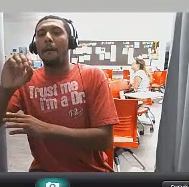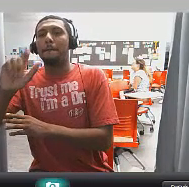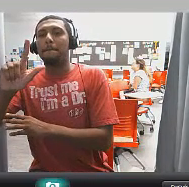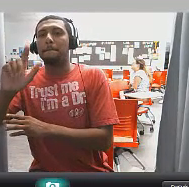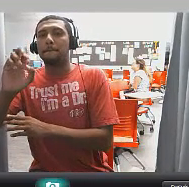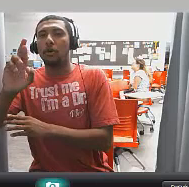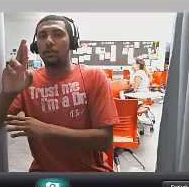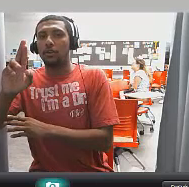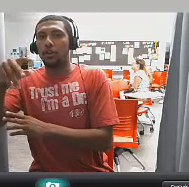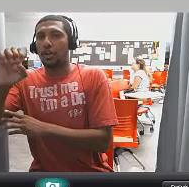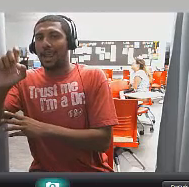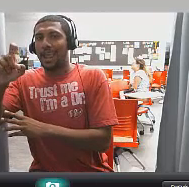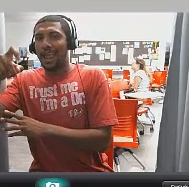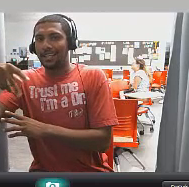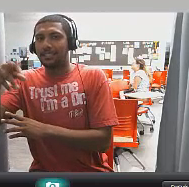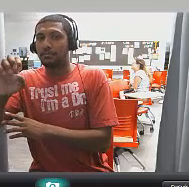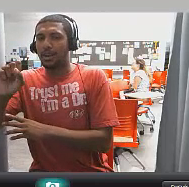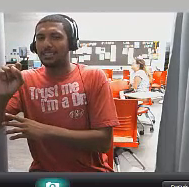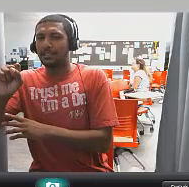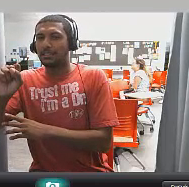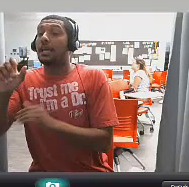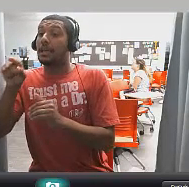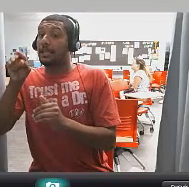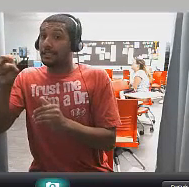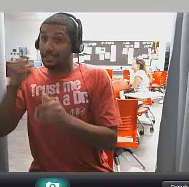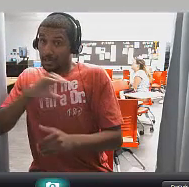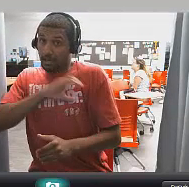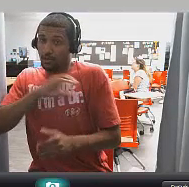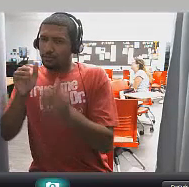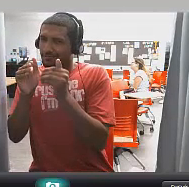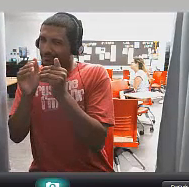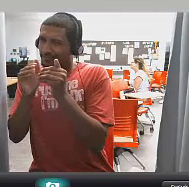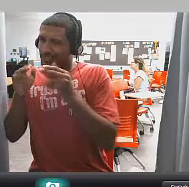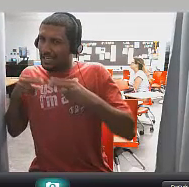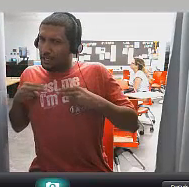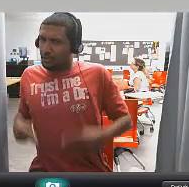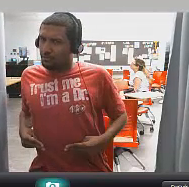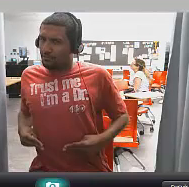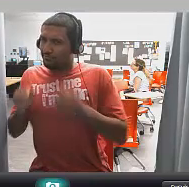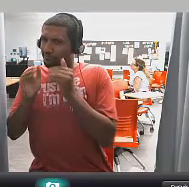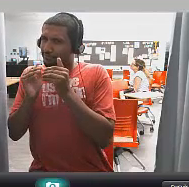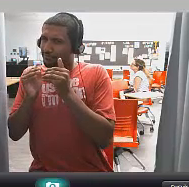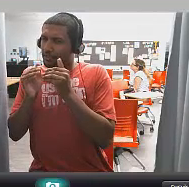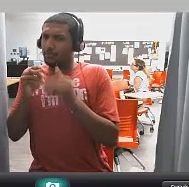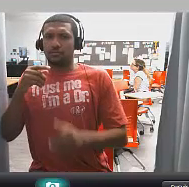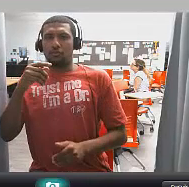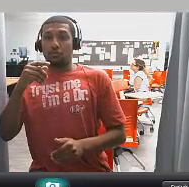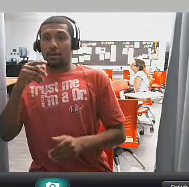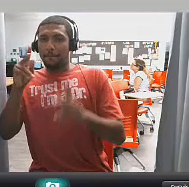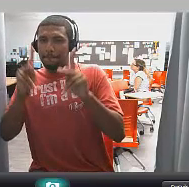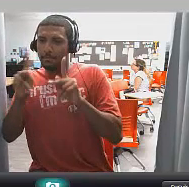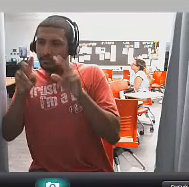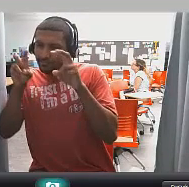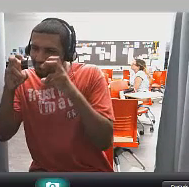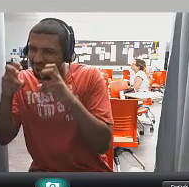character was so closely rendered to be a human that something in our brain kicks into overdrive, and we look at him and discriminate him a little bit more carefully than we